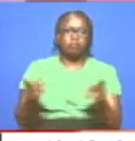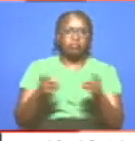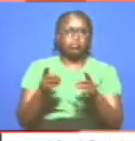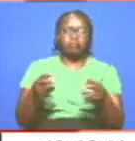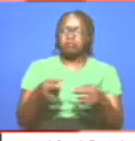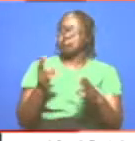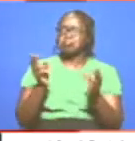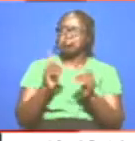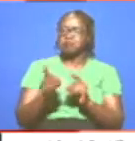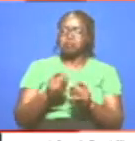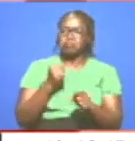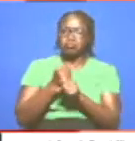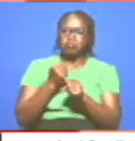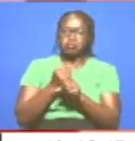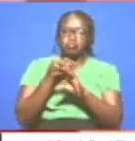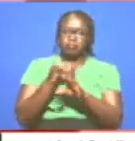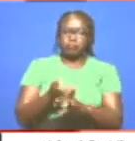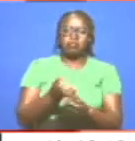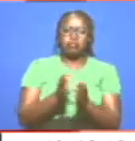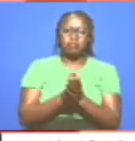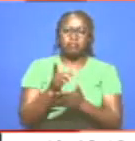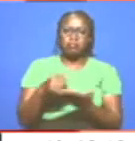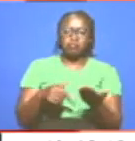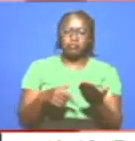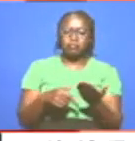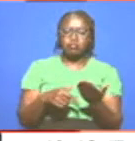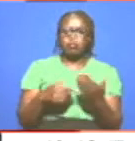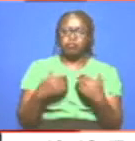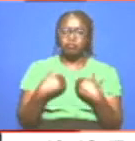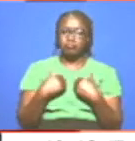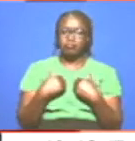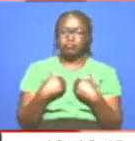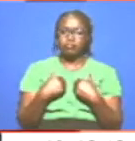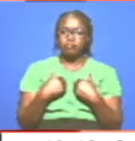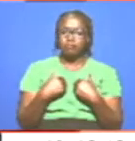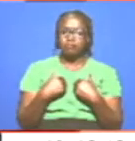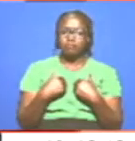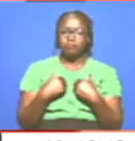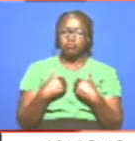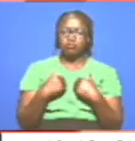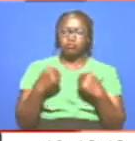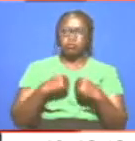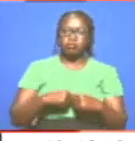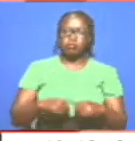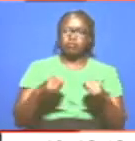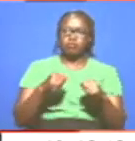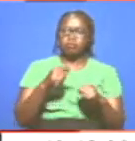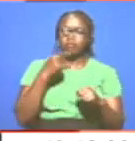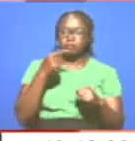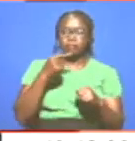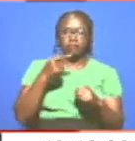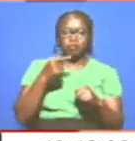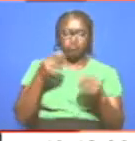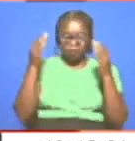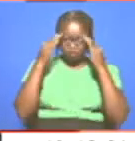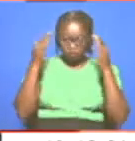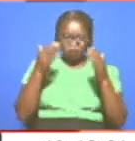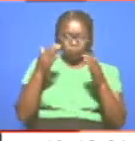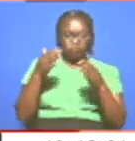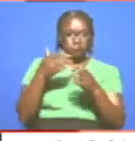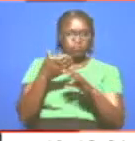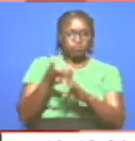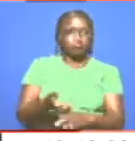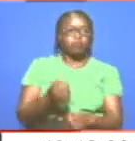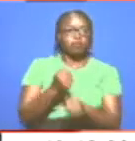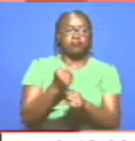lot of hard work. And what we have, and the chairman has said, we are committed to do the hard work on our part. So